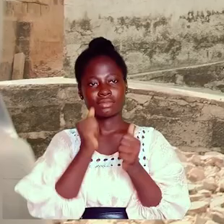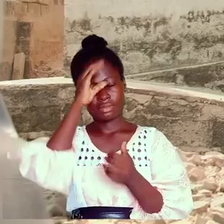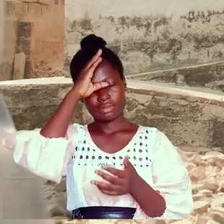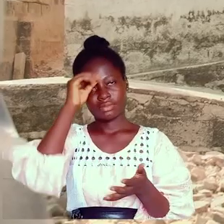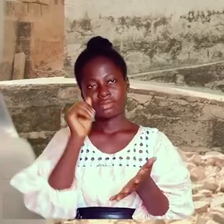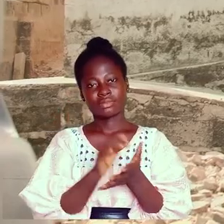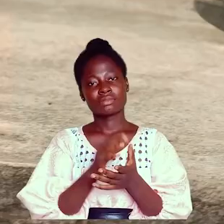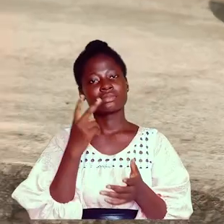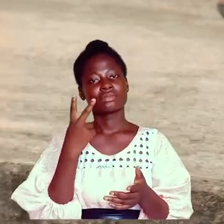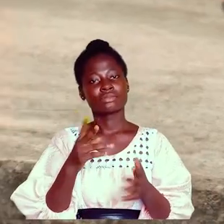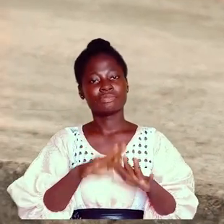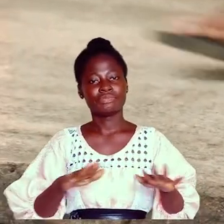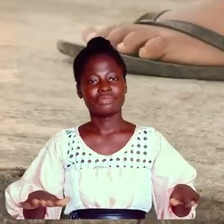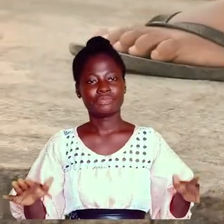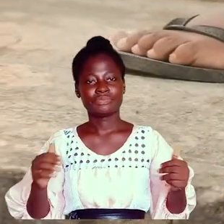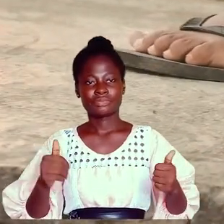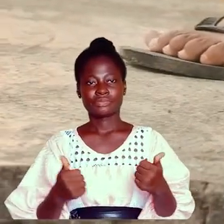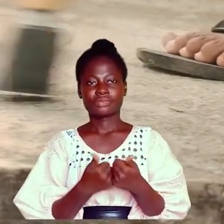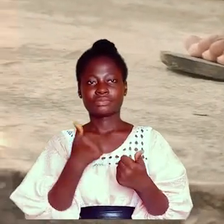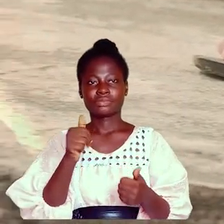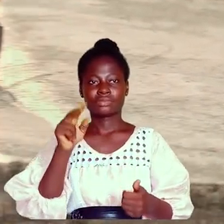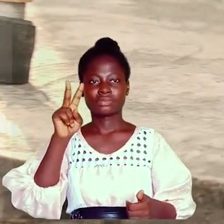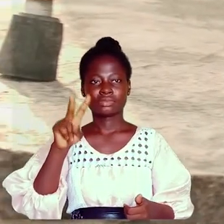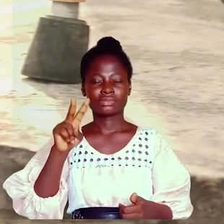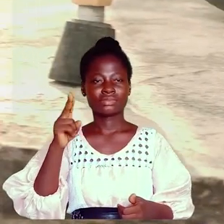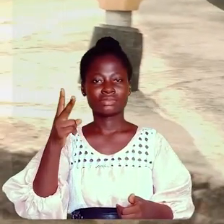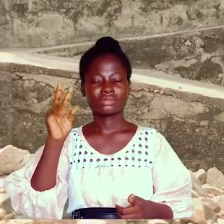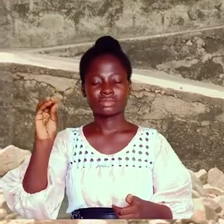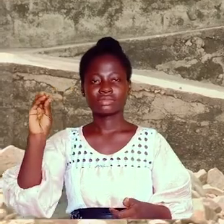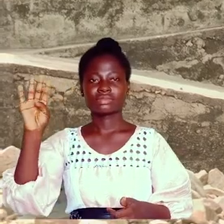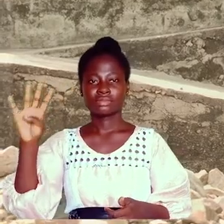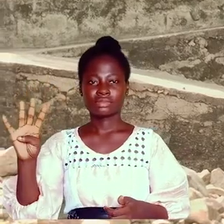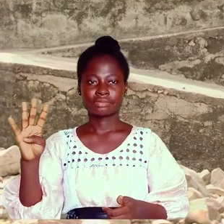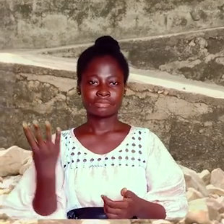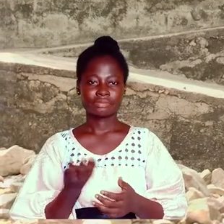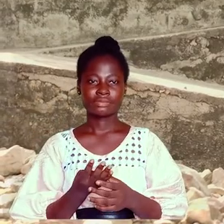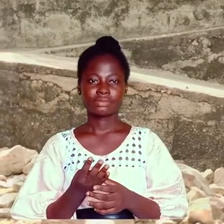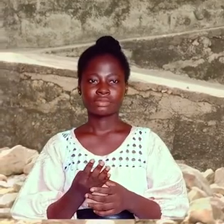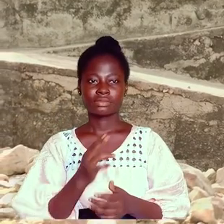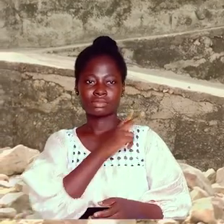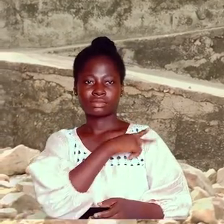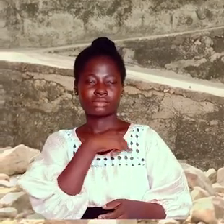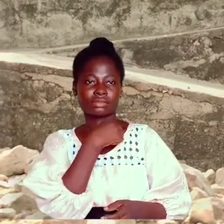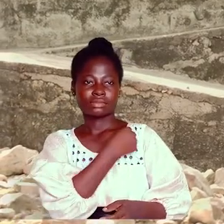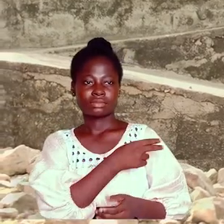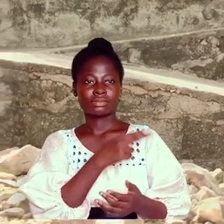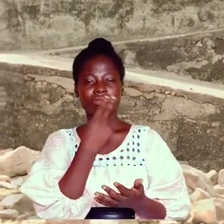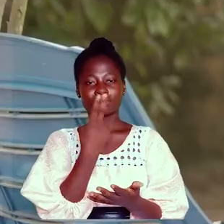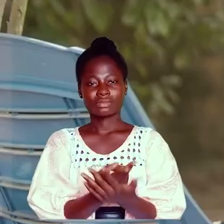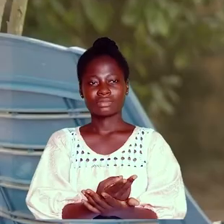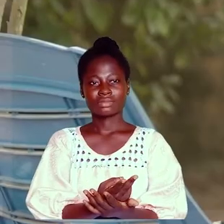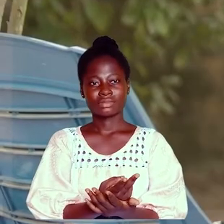Newo. My first accident 2004. I was living with my husband and our two children before I had the first accident